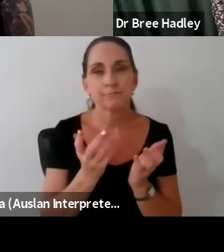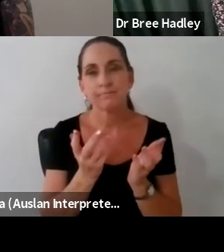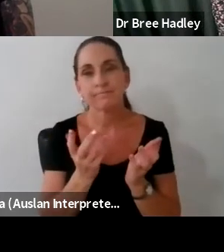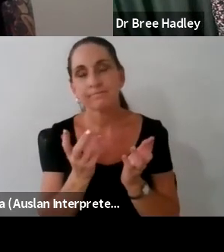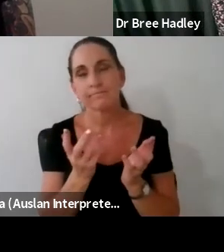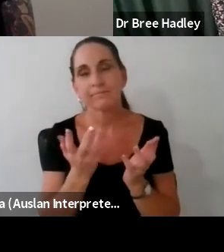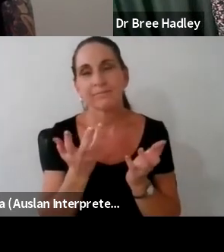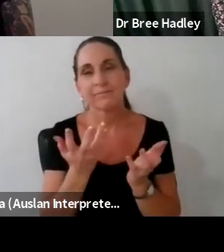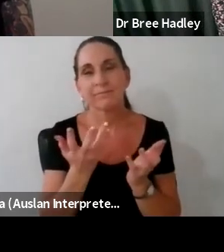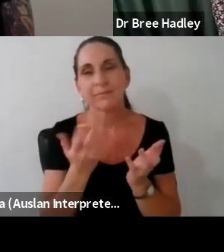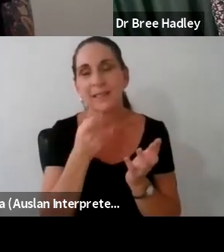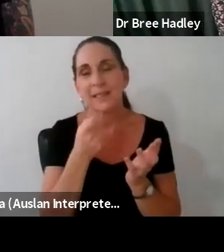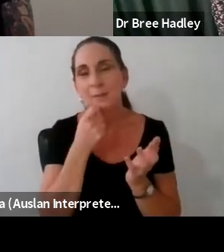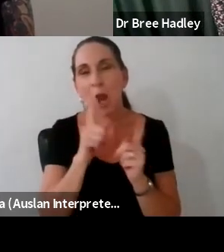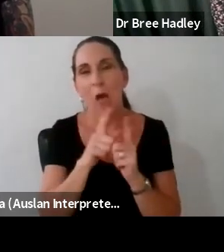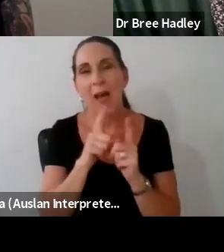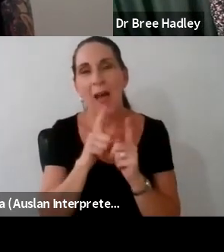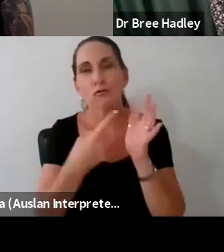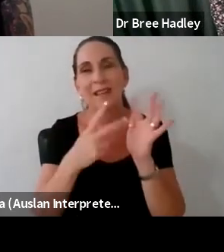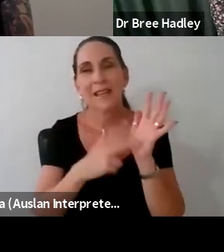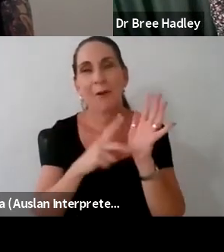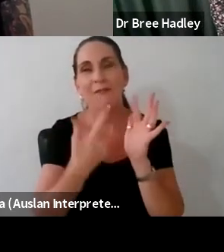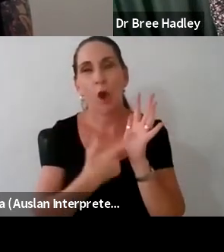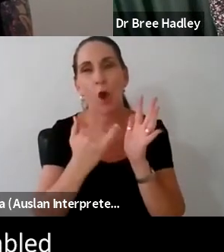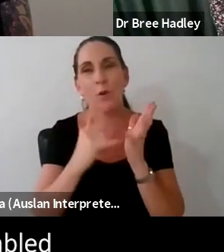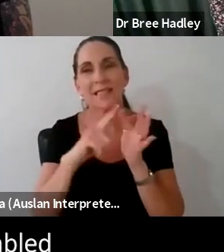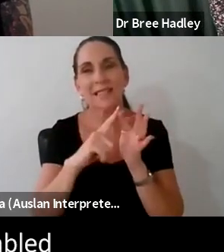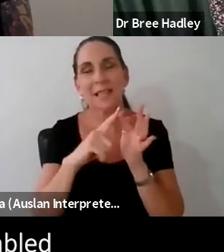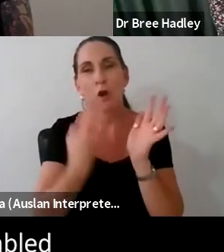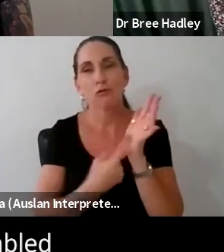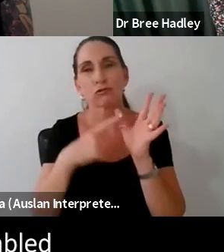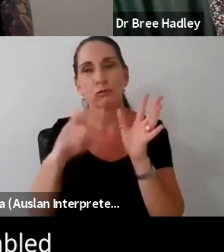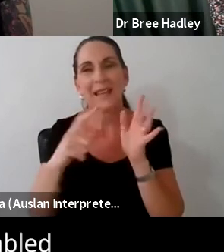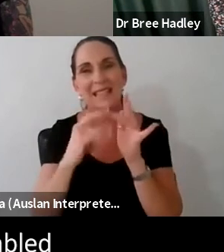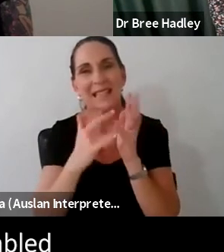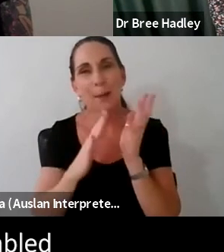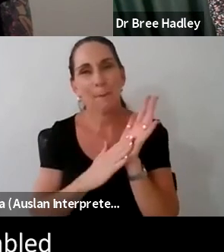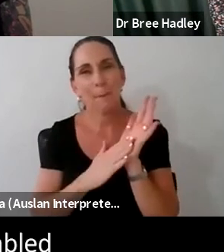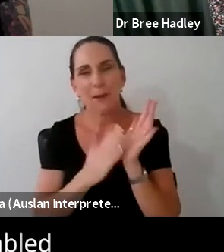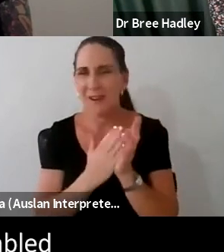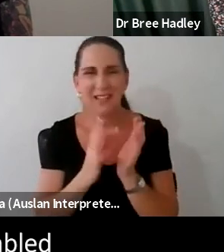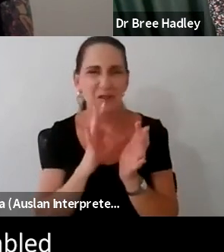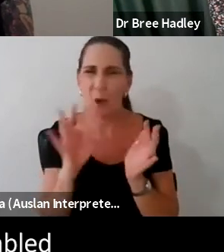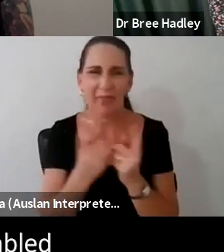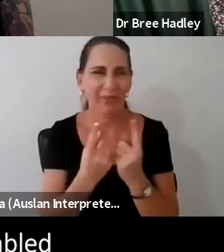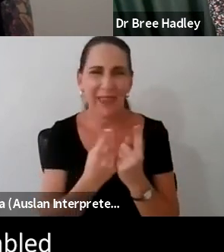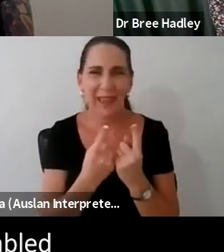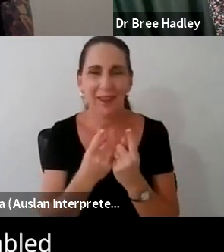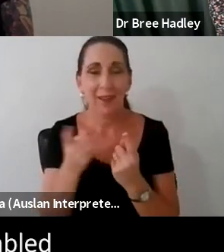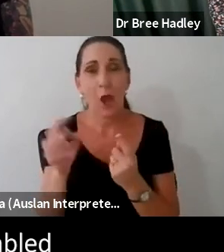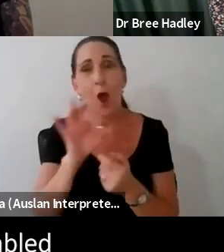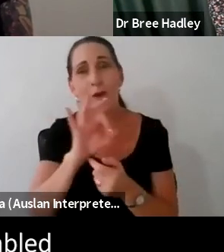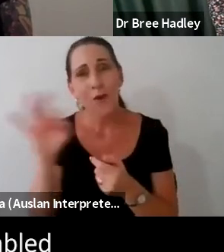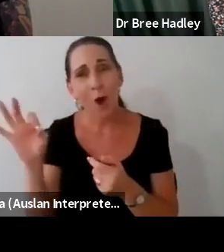It's like reverse racism, like it's not a thing, and non-disabled people need to stop